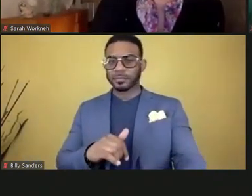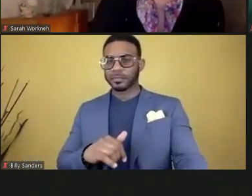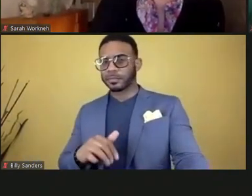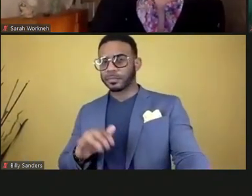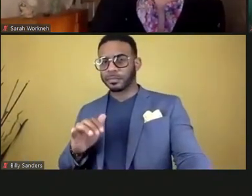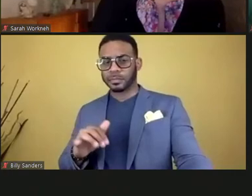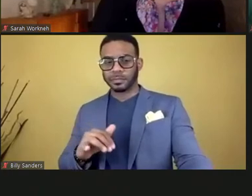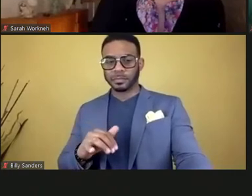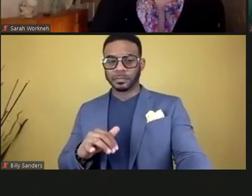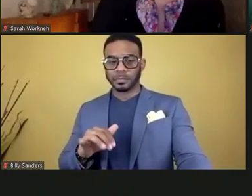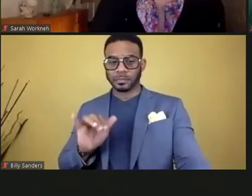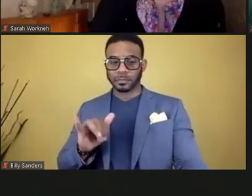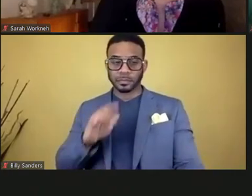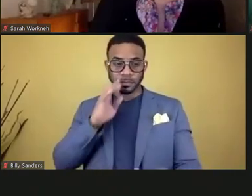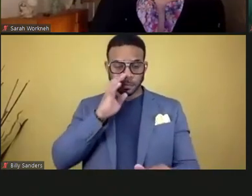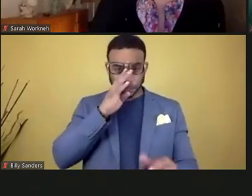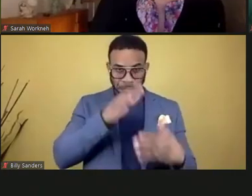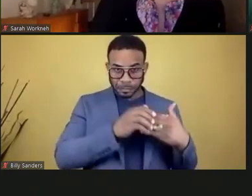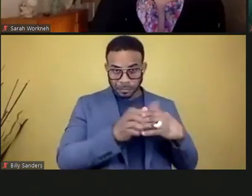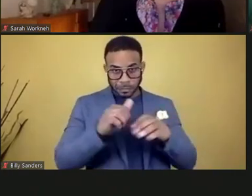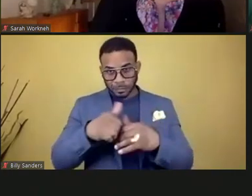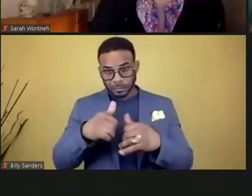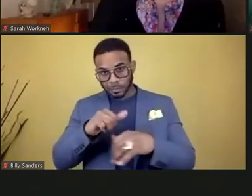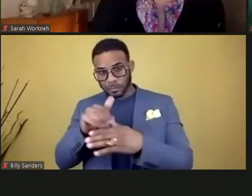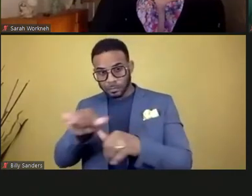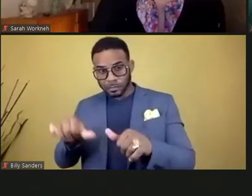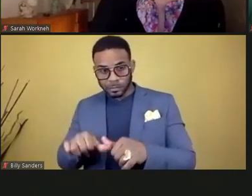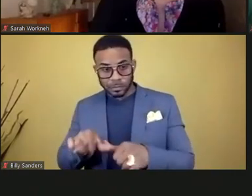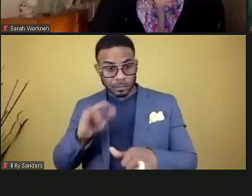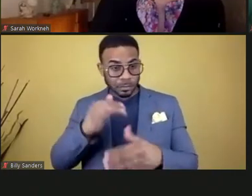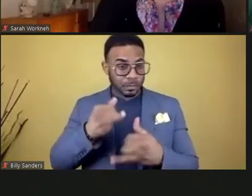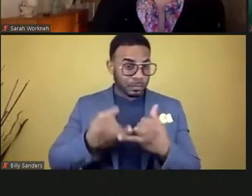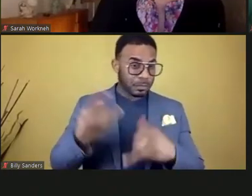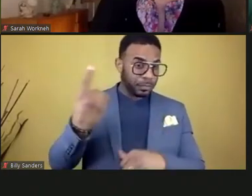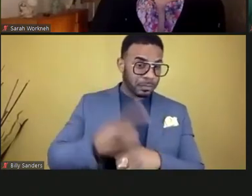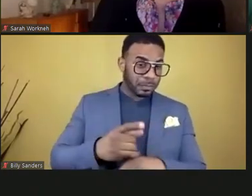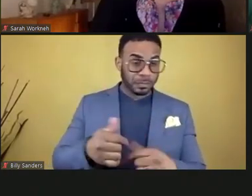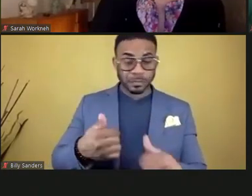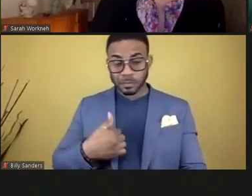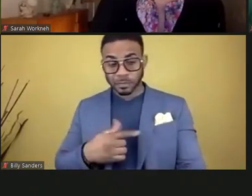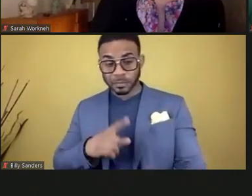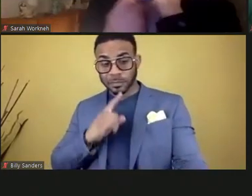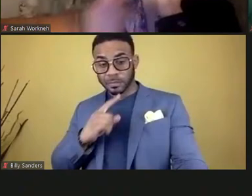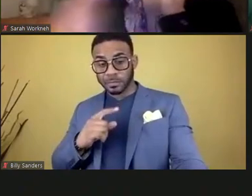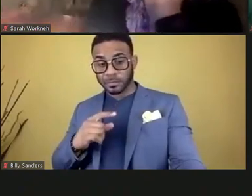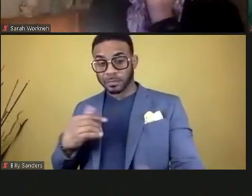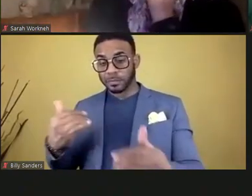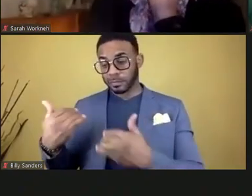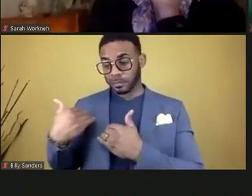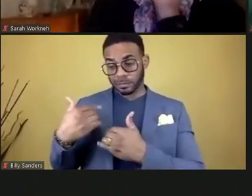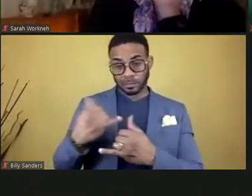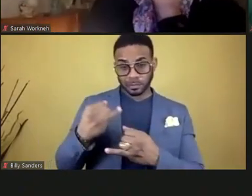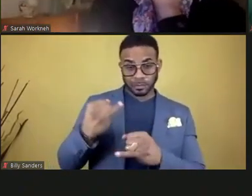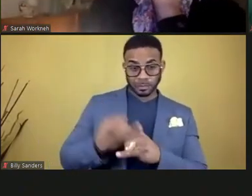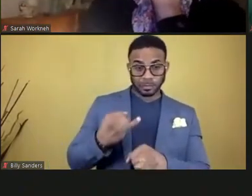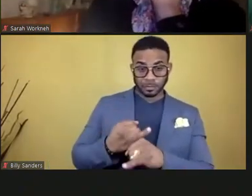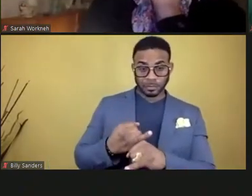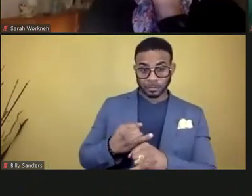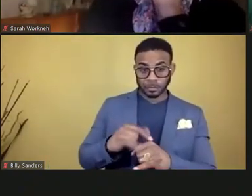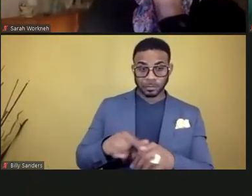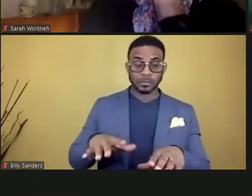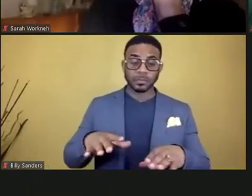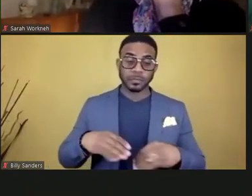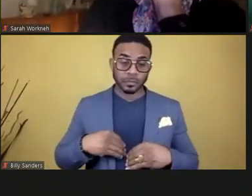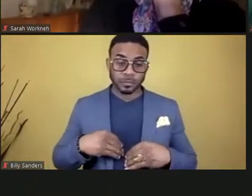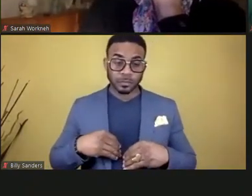that bleed into other areas. But at the end of the day, to me, it is the responsibility of the institution to own